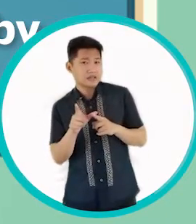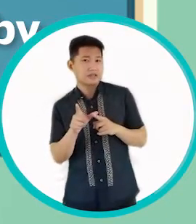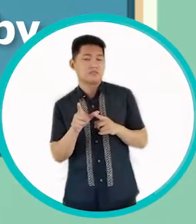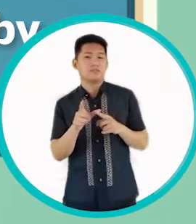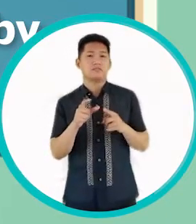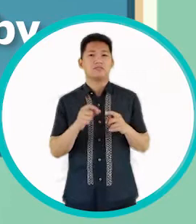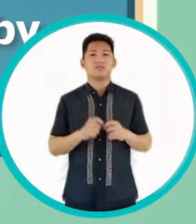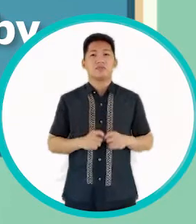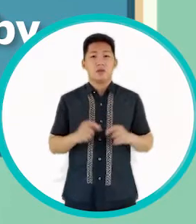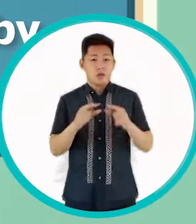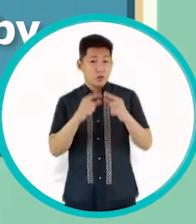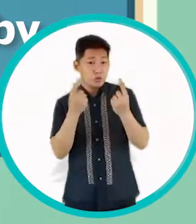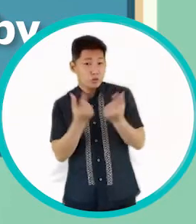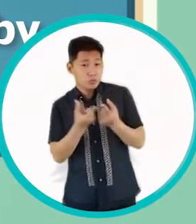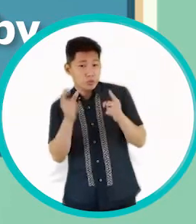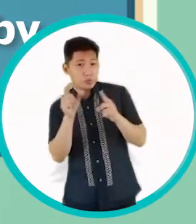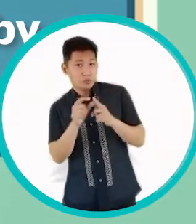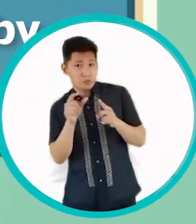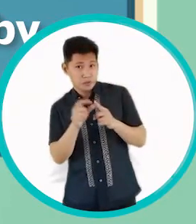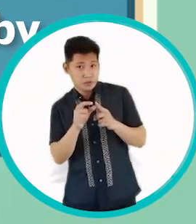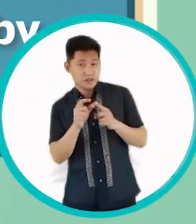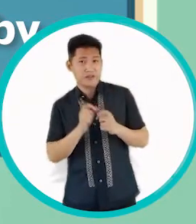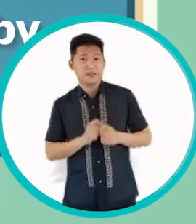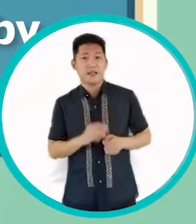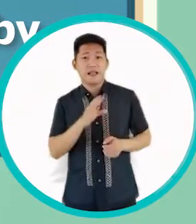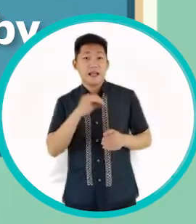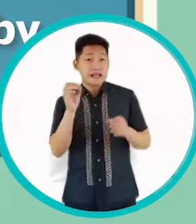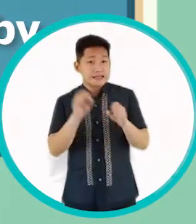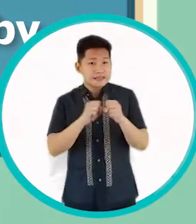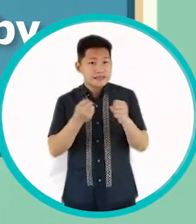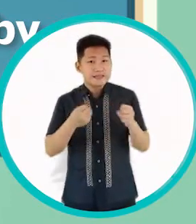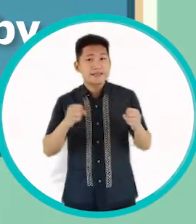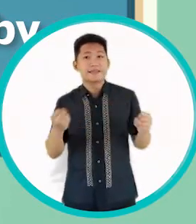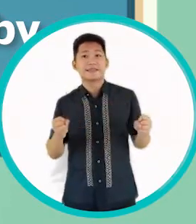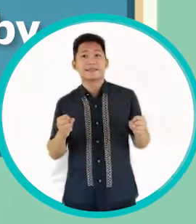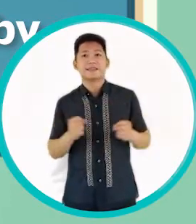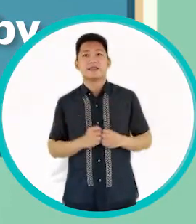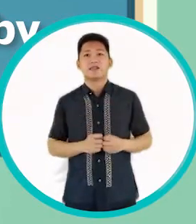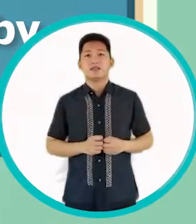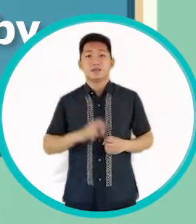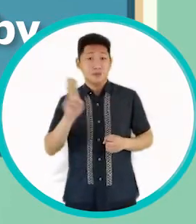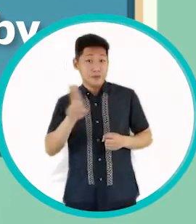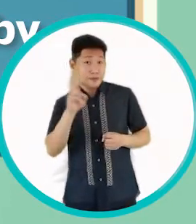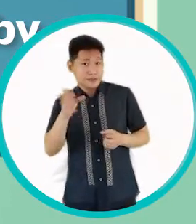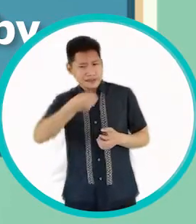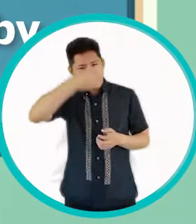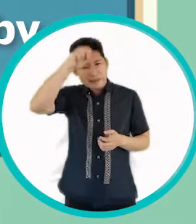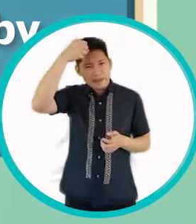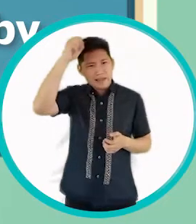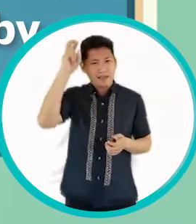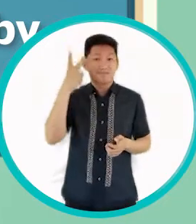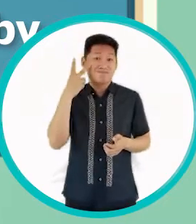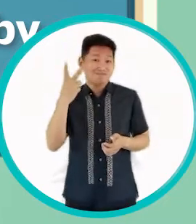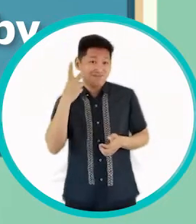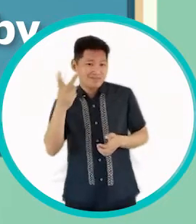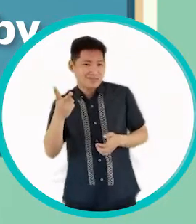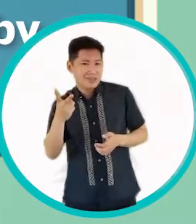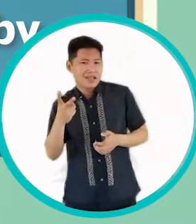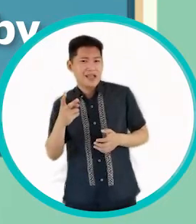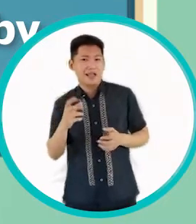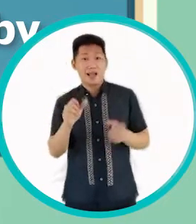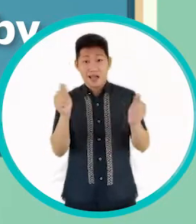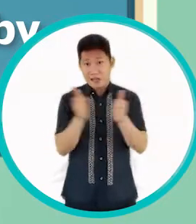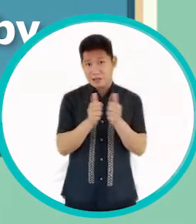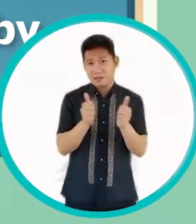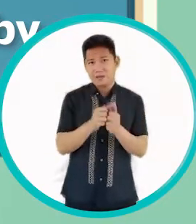words, group of words, and sentences, using the sense of sight and